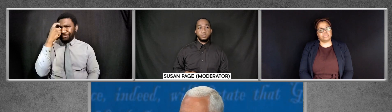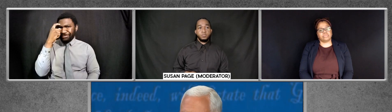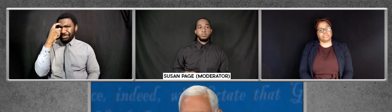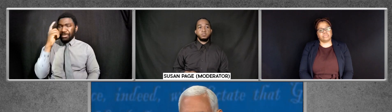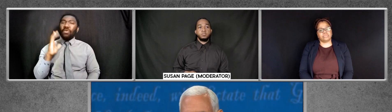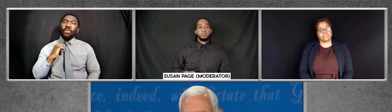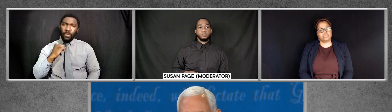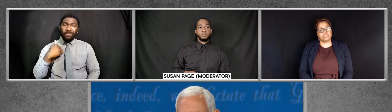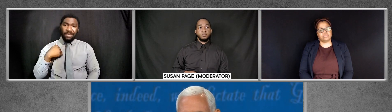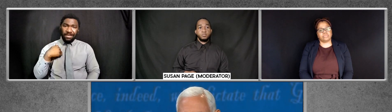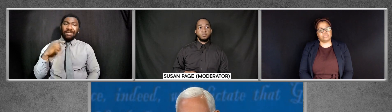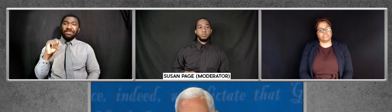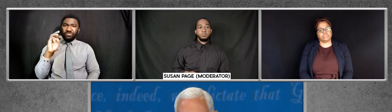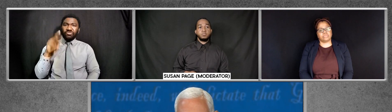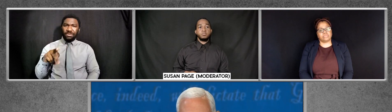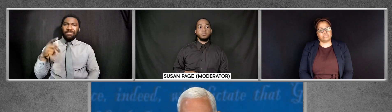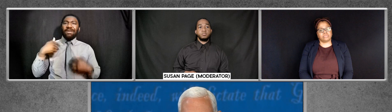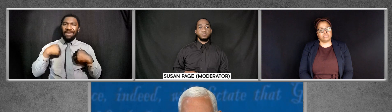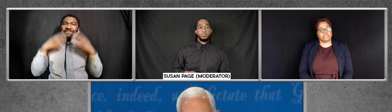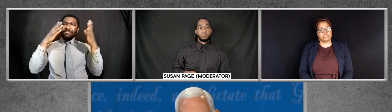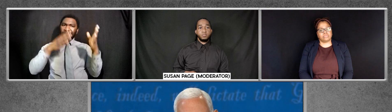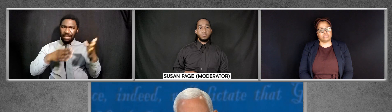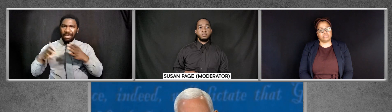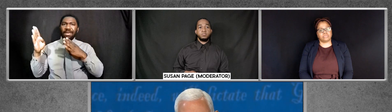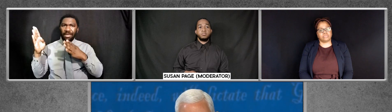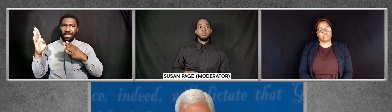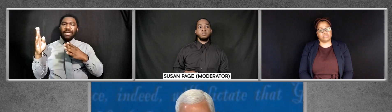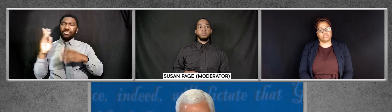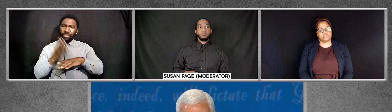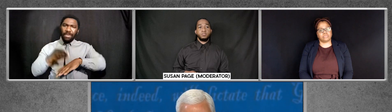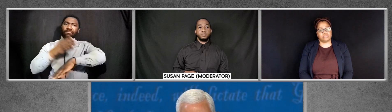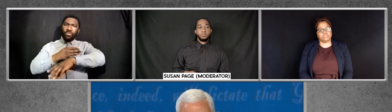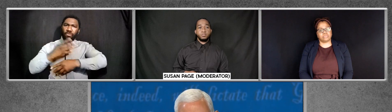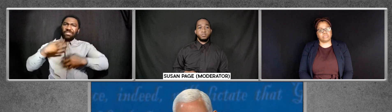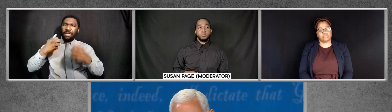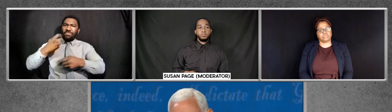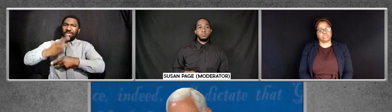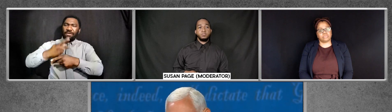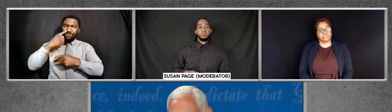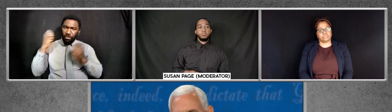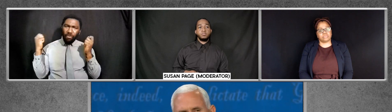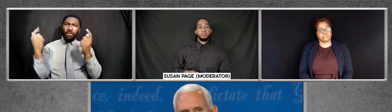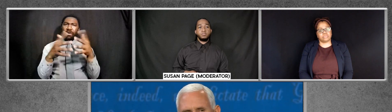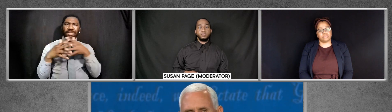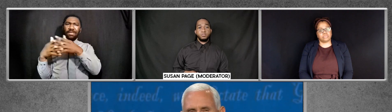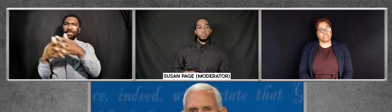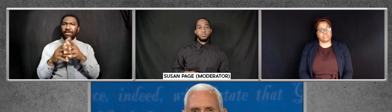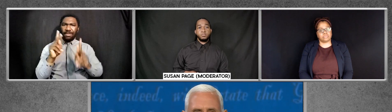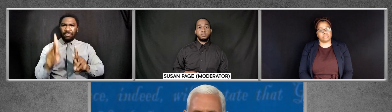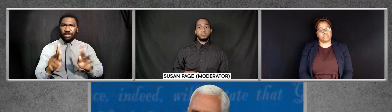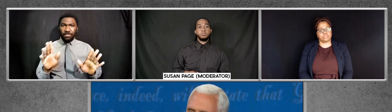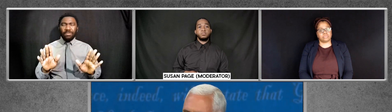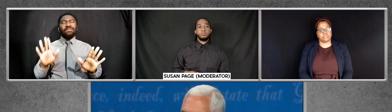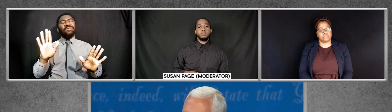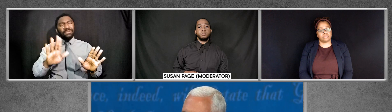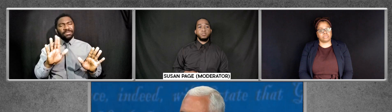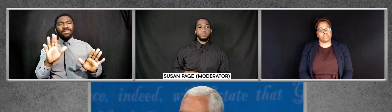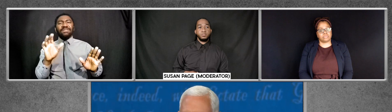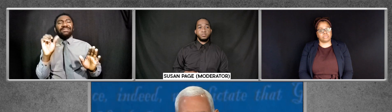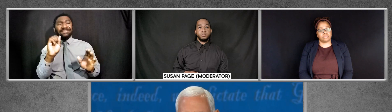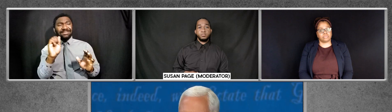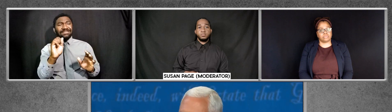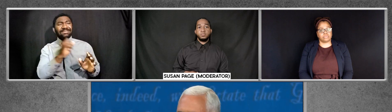to protect pre-existing conditions for every American. But look, Senator Harris, you're entitled to your own